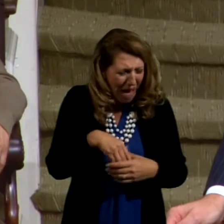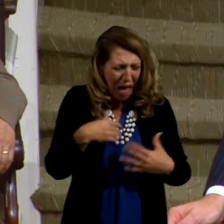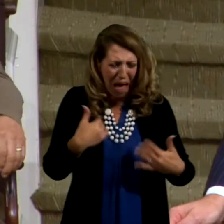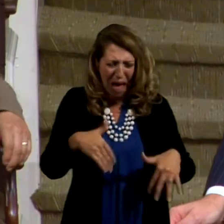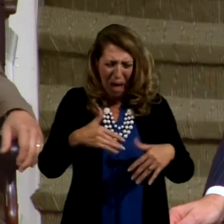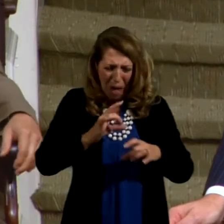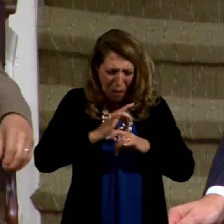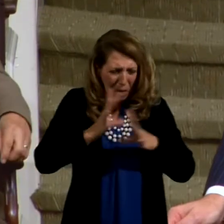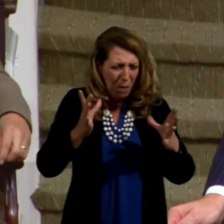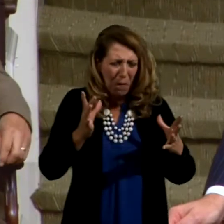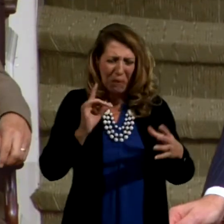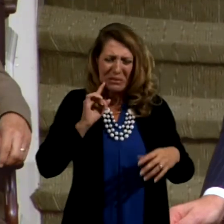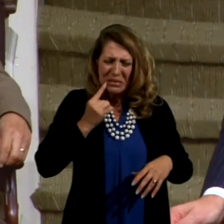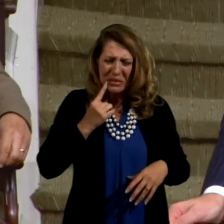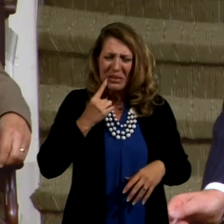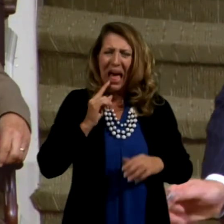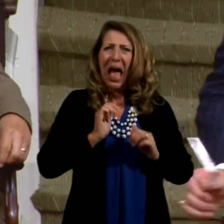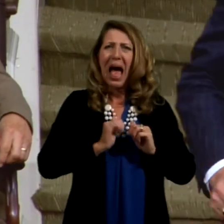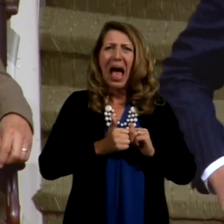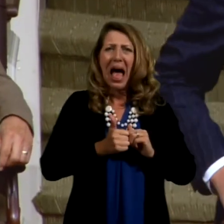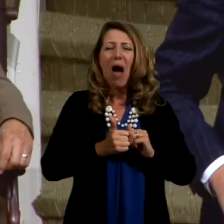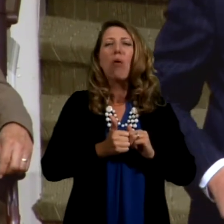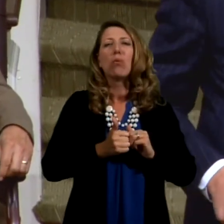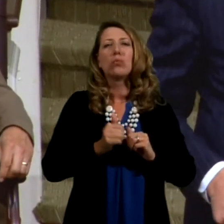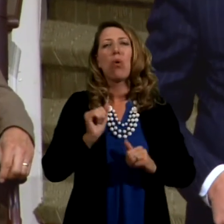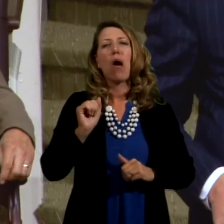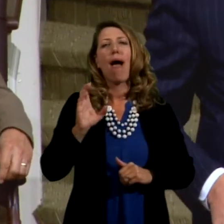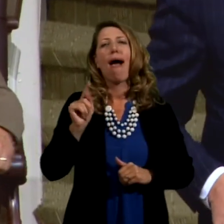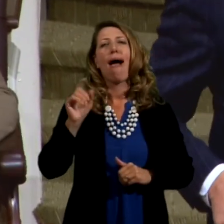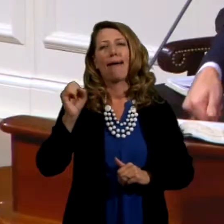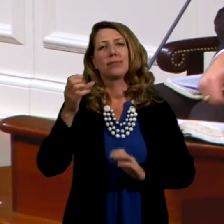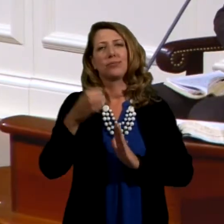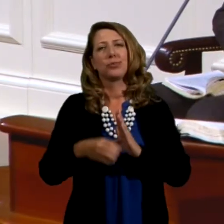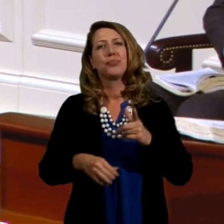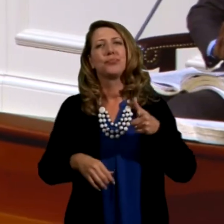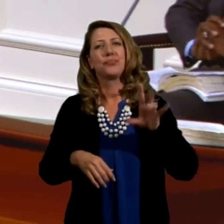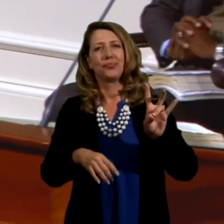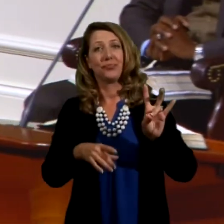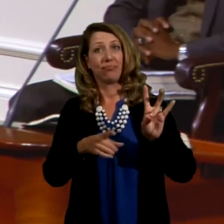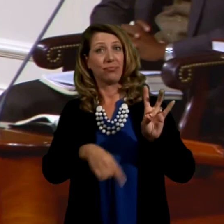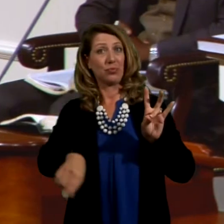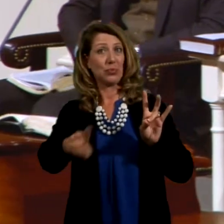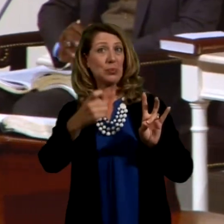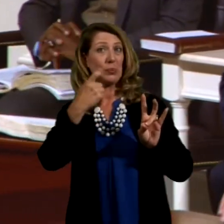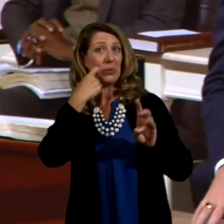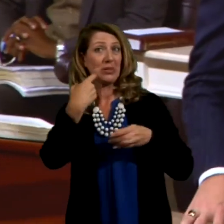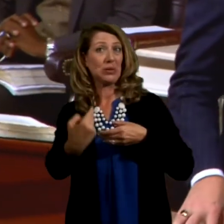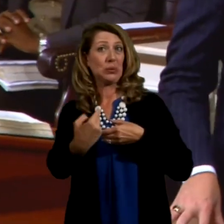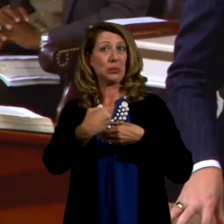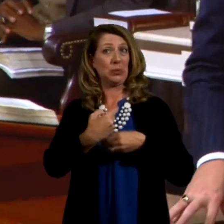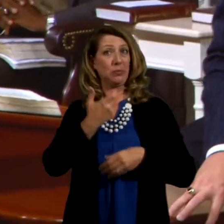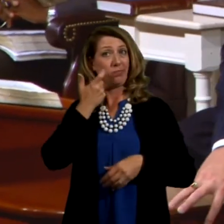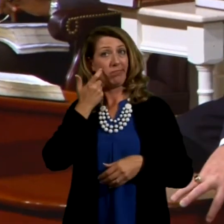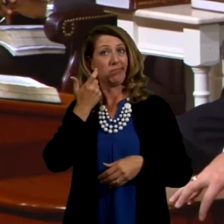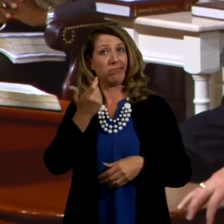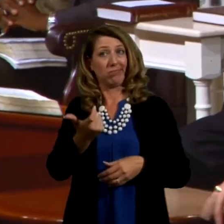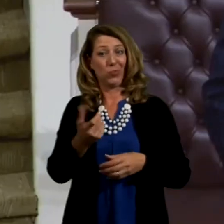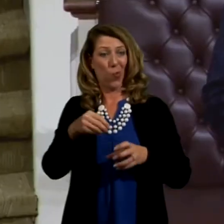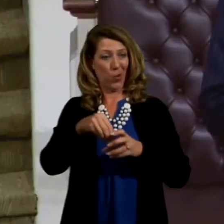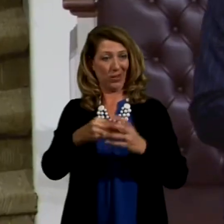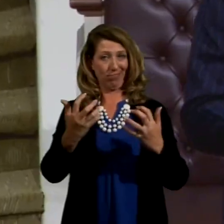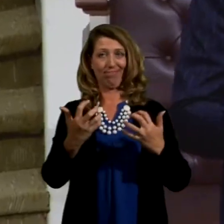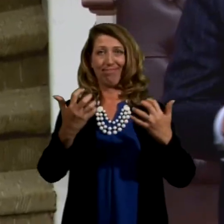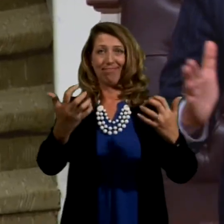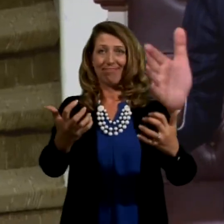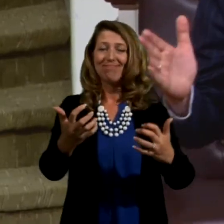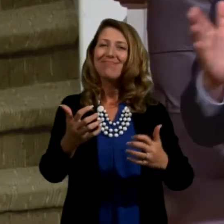this severe? In the book of Acts, chapter 27, those of you who maybe just joined us today in our services, the